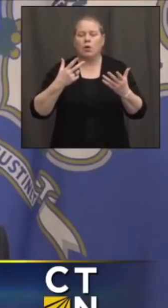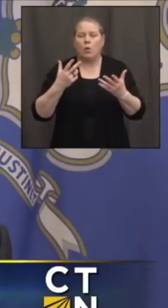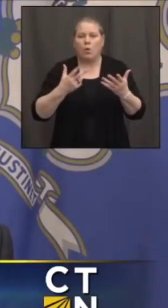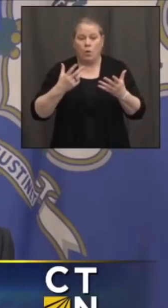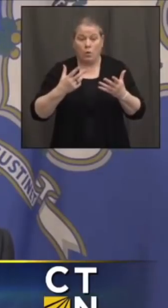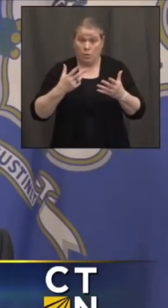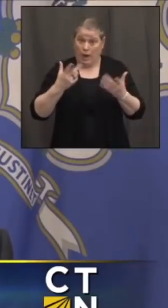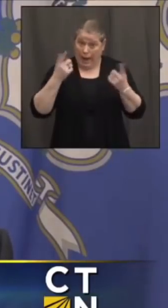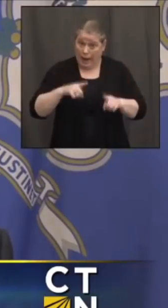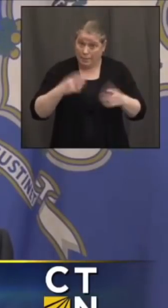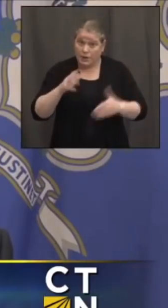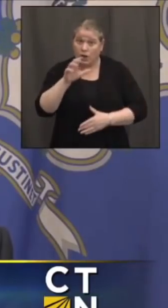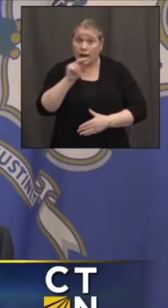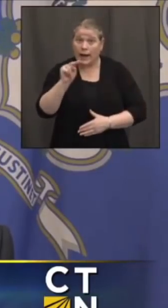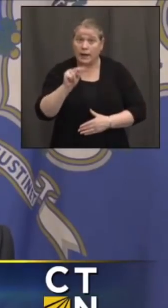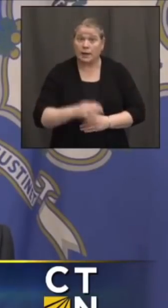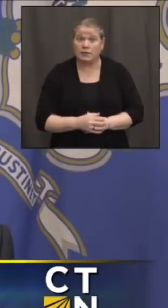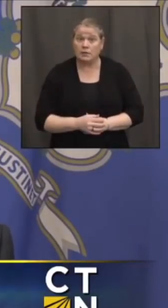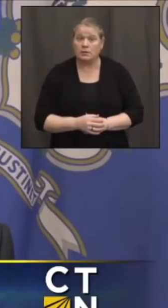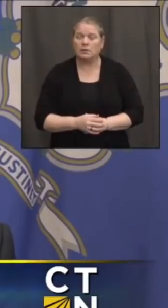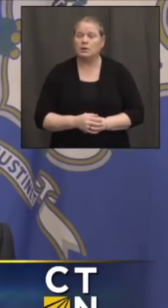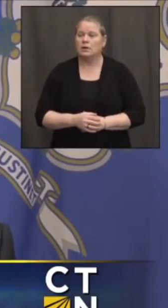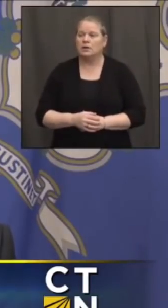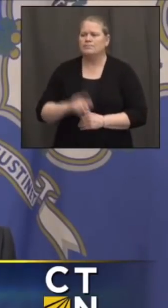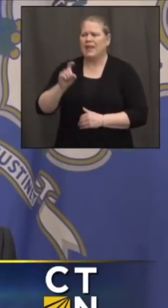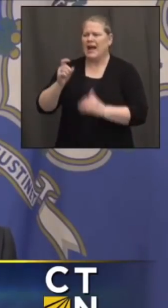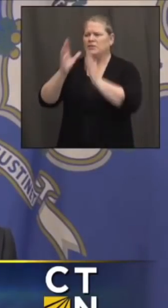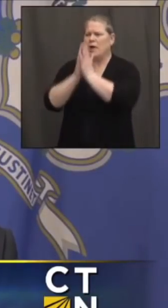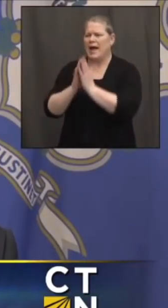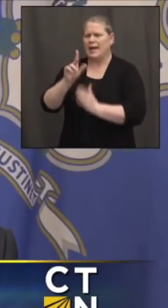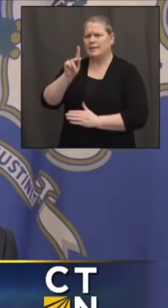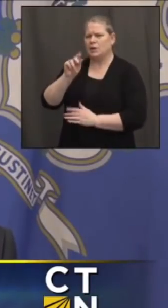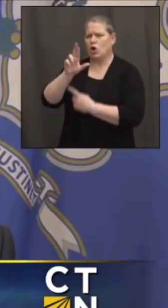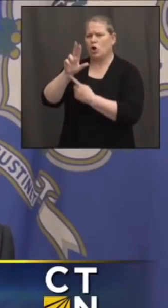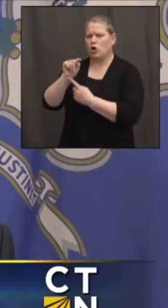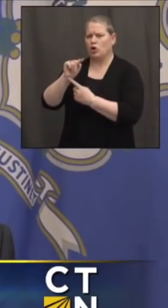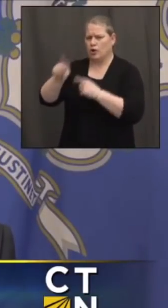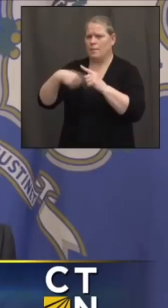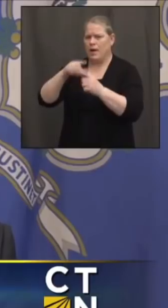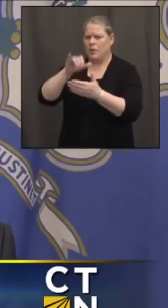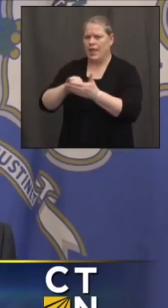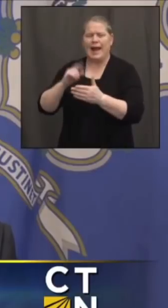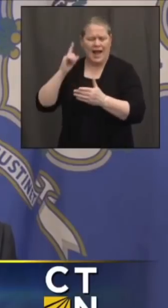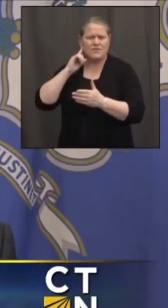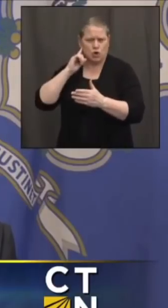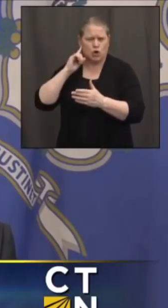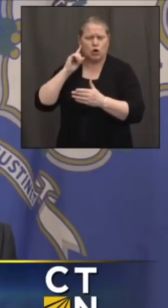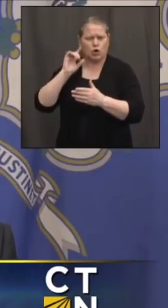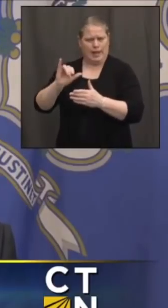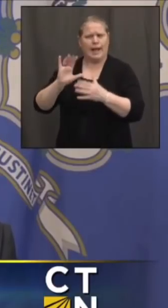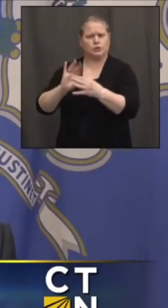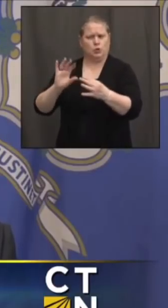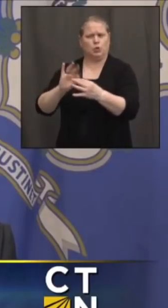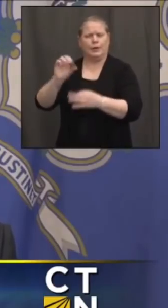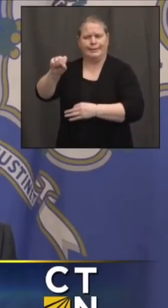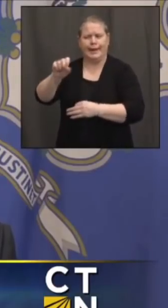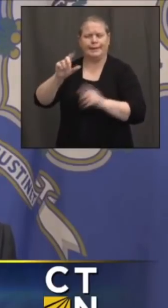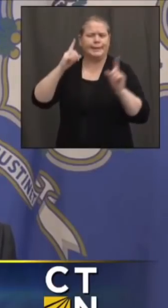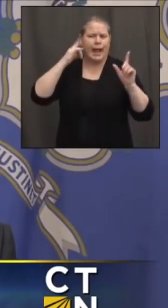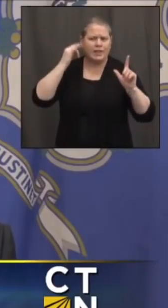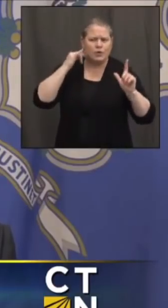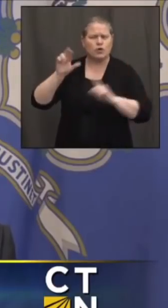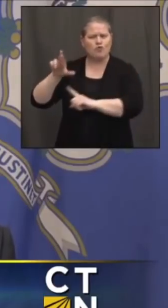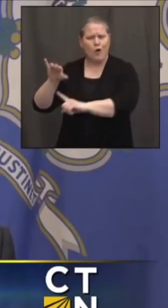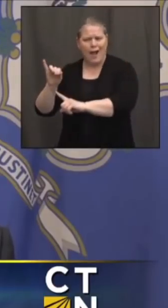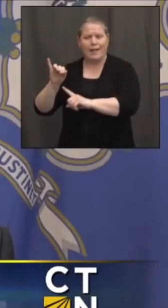in California, something in Rhode Island as well. Less so in Connecticut to date, but let me follow up on that. Obviously, that's